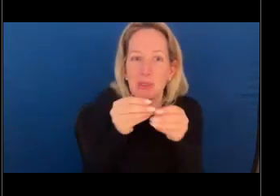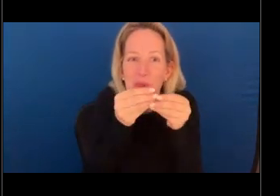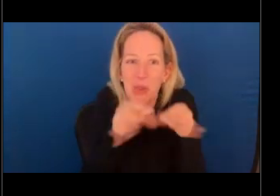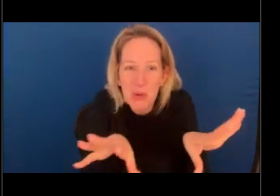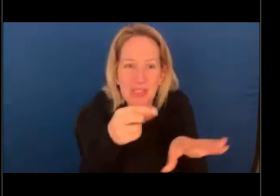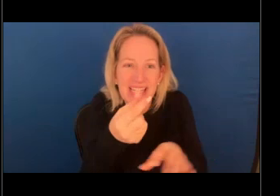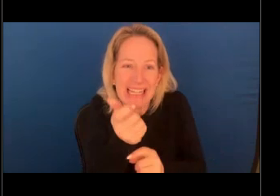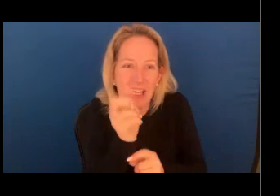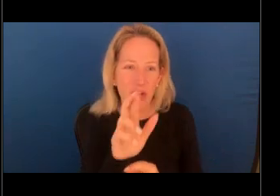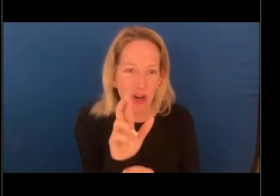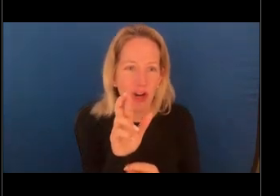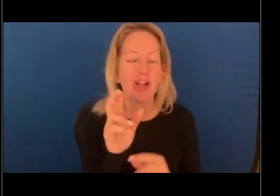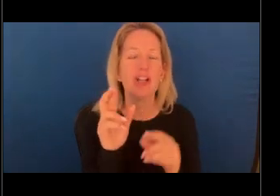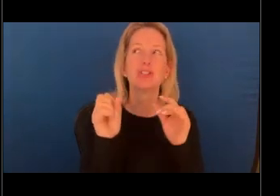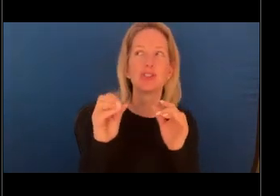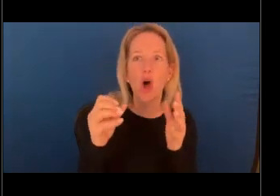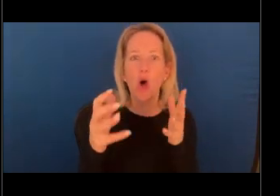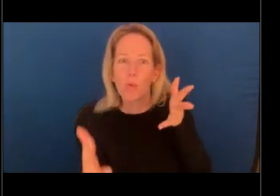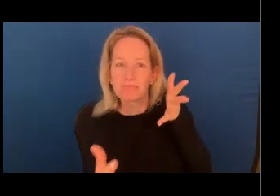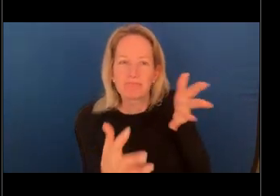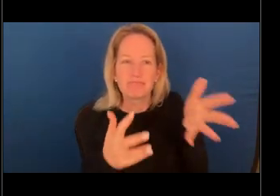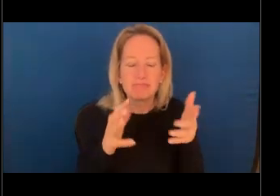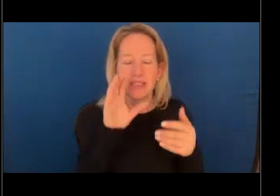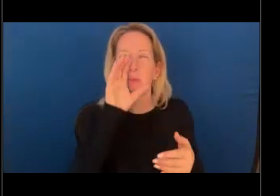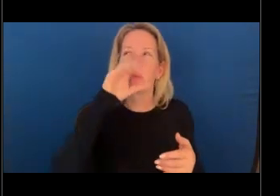of standoff where